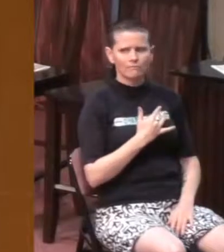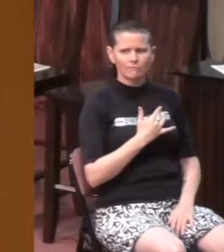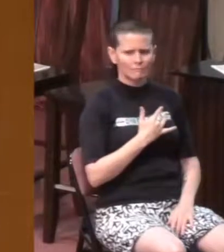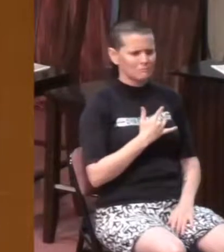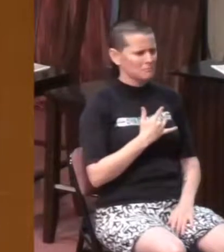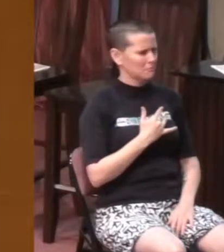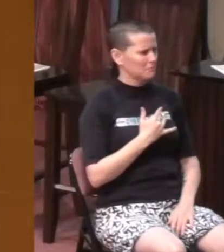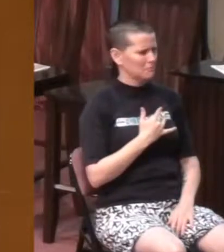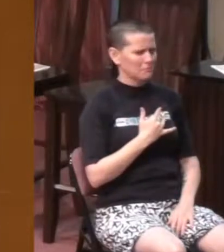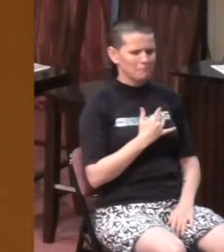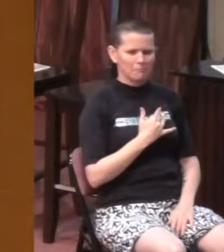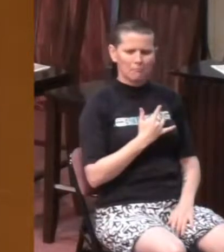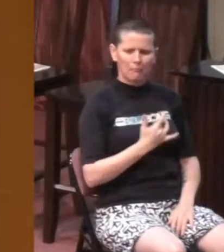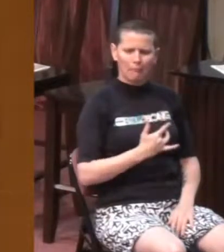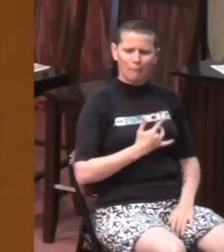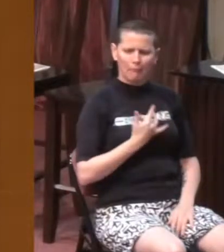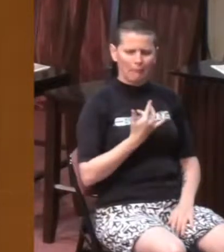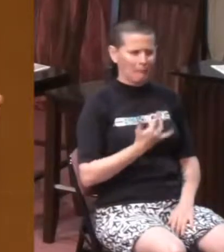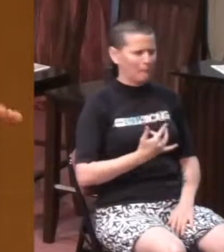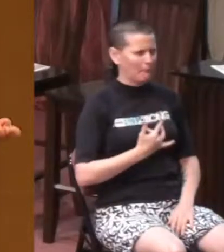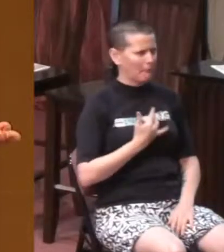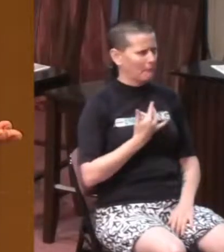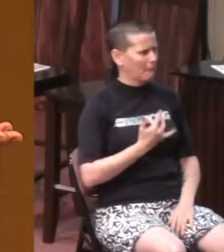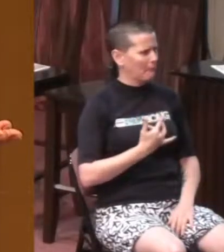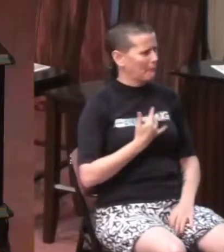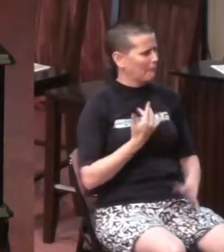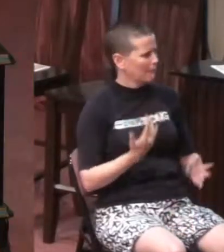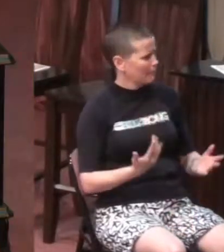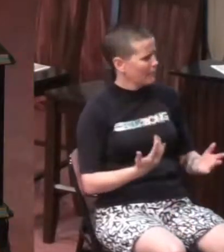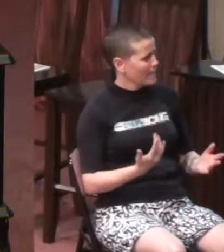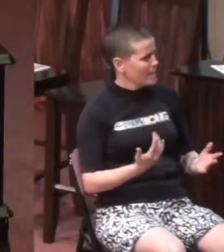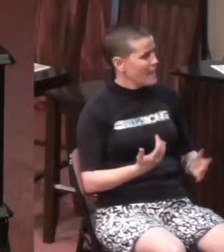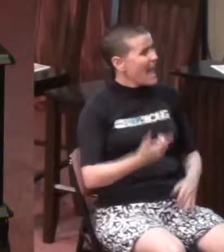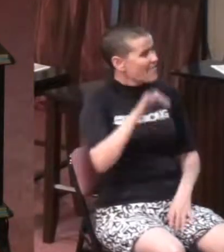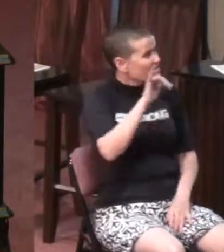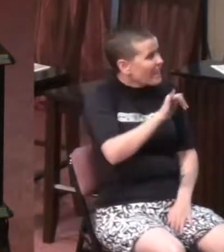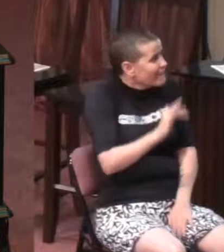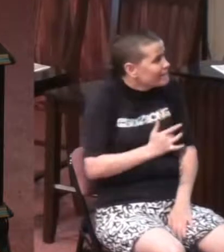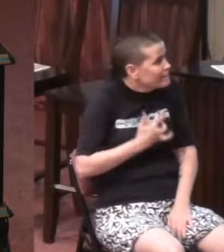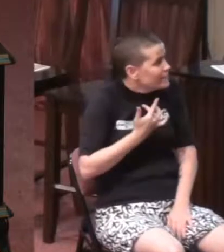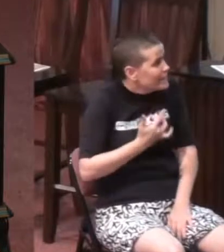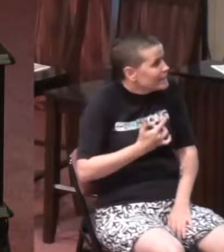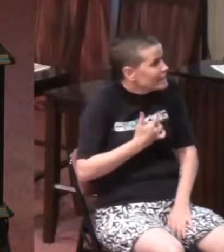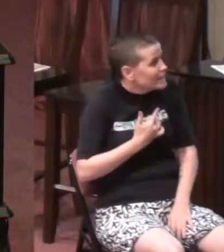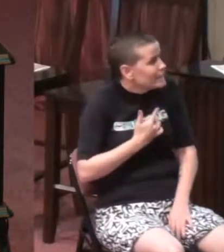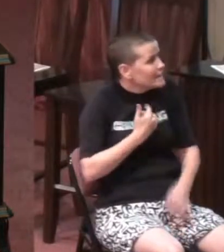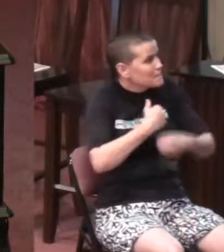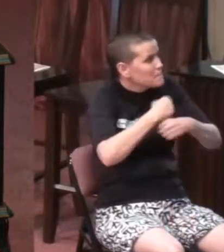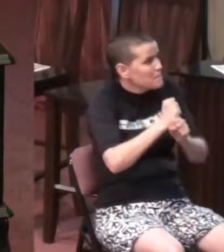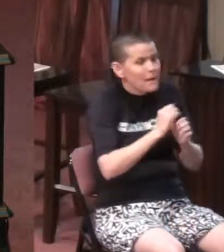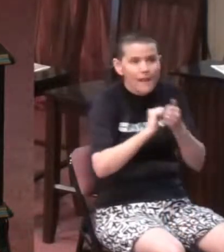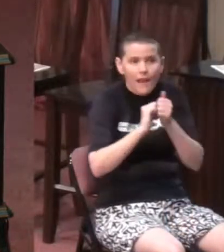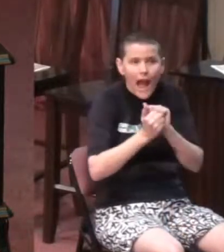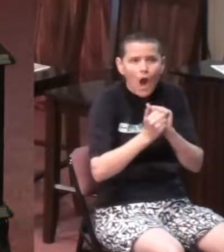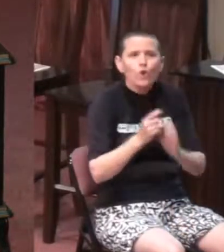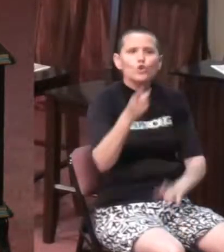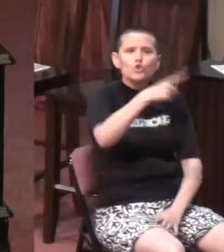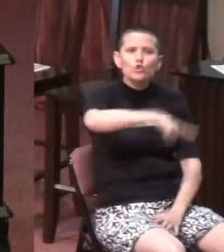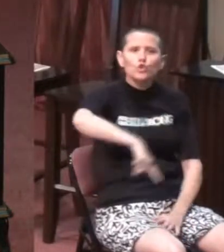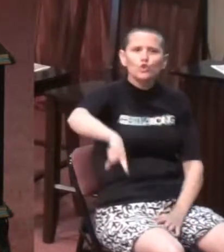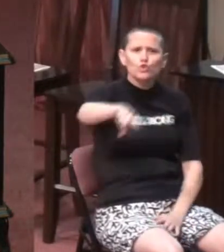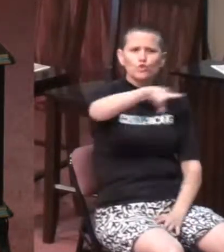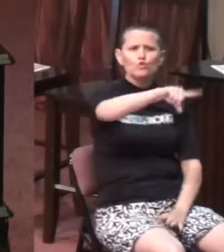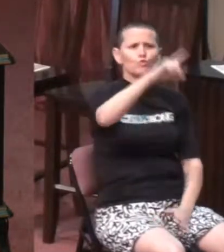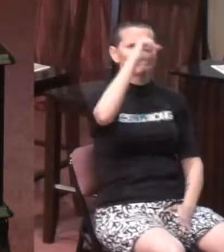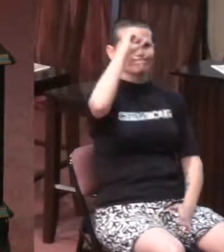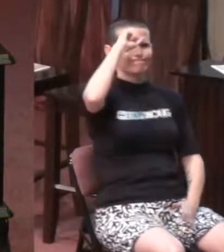been created intentionally by people like yourselves who have wanted to bring something so beautiful and sacred,